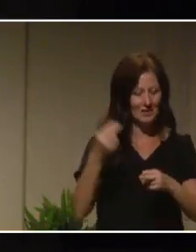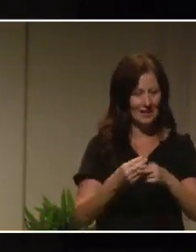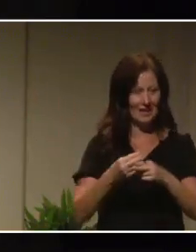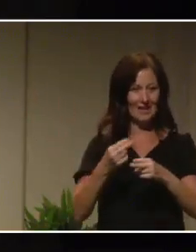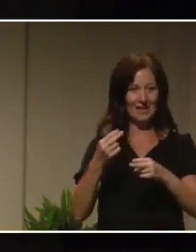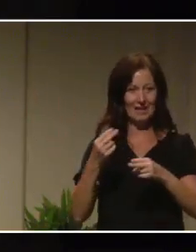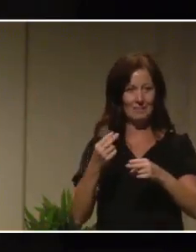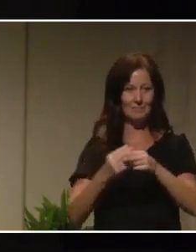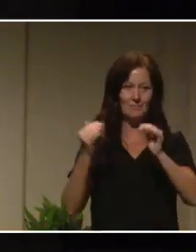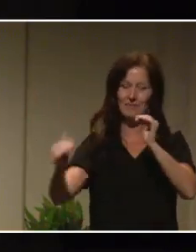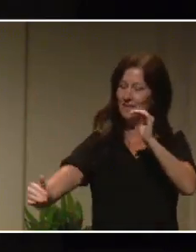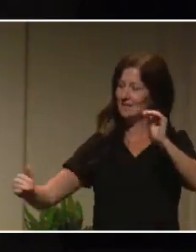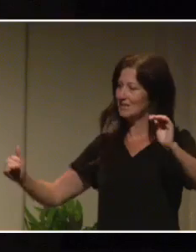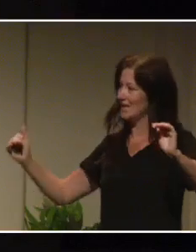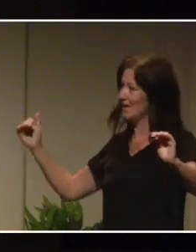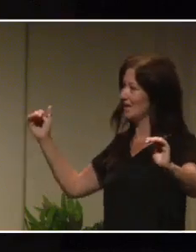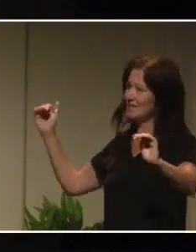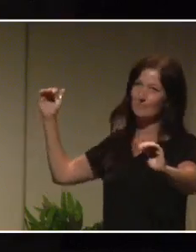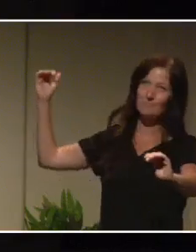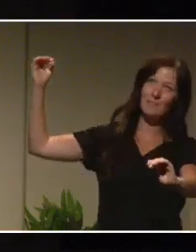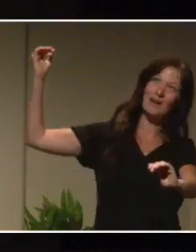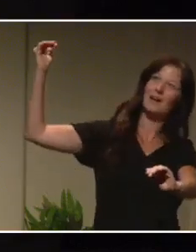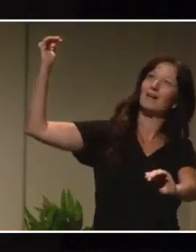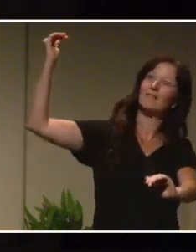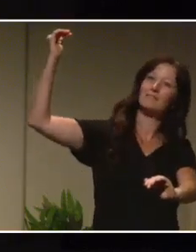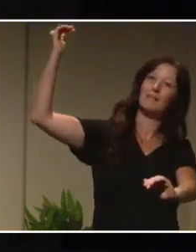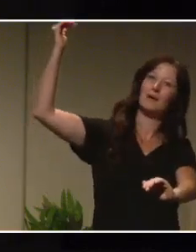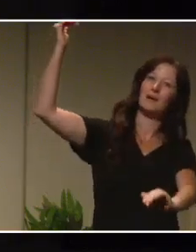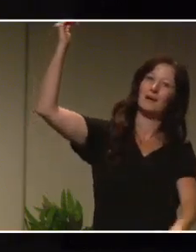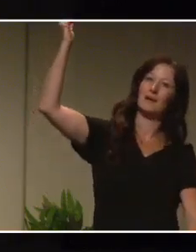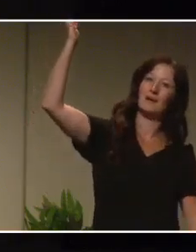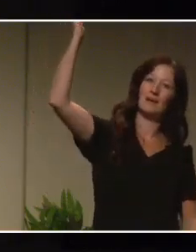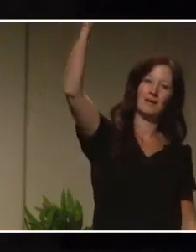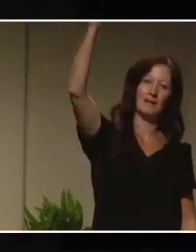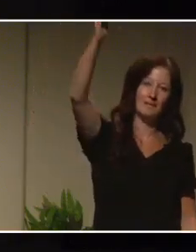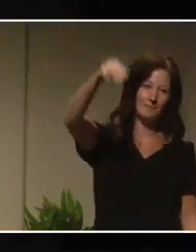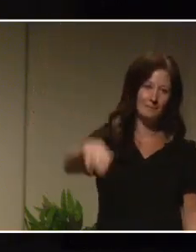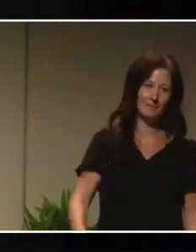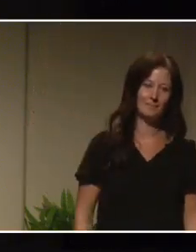your name stands above them